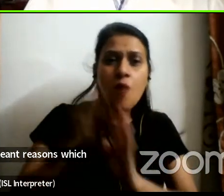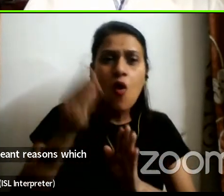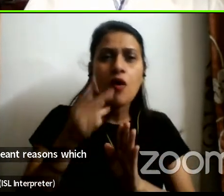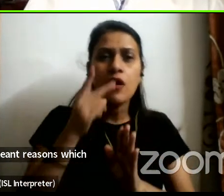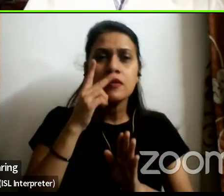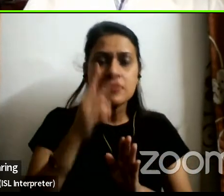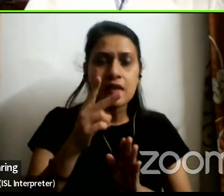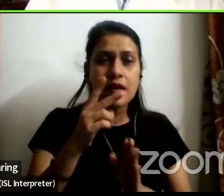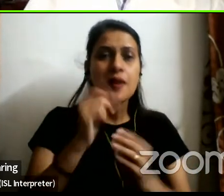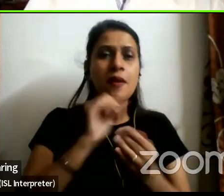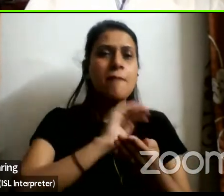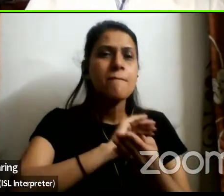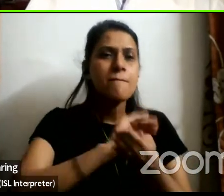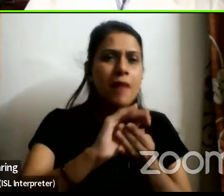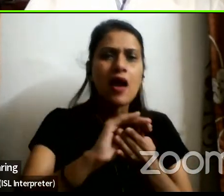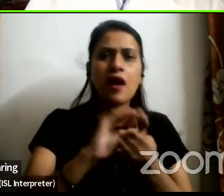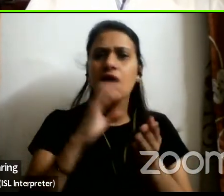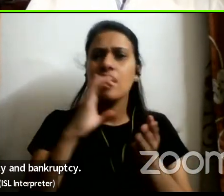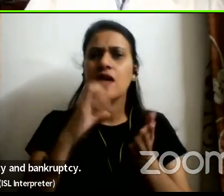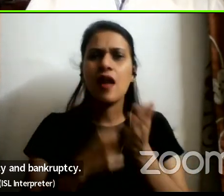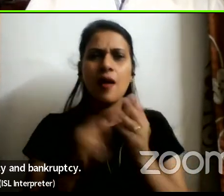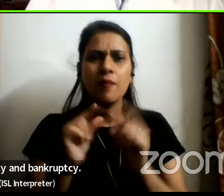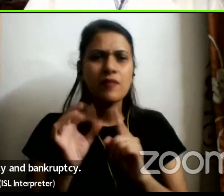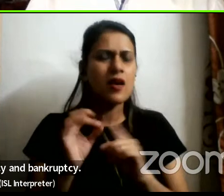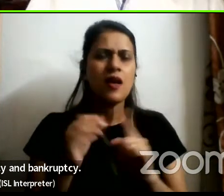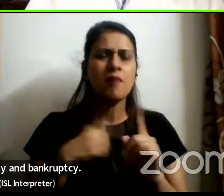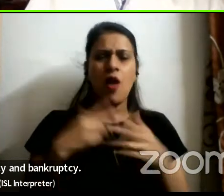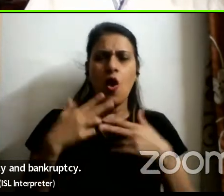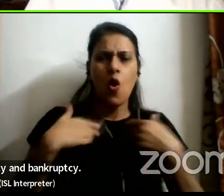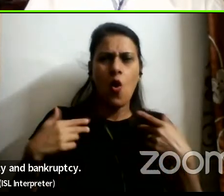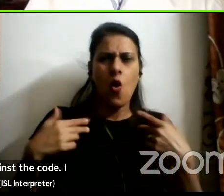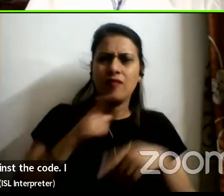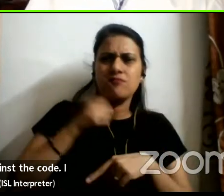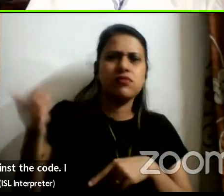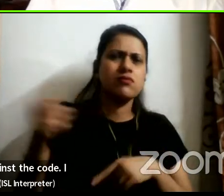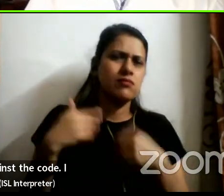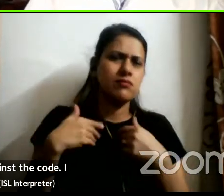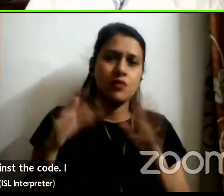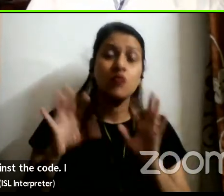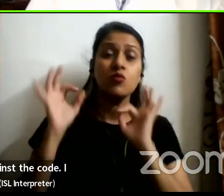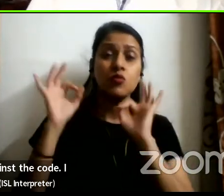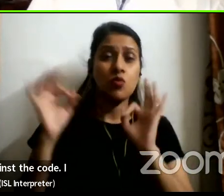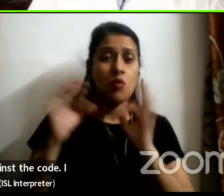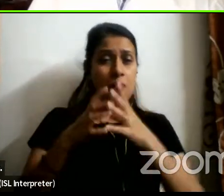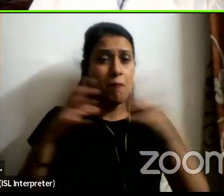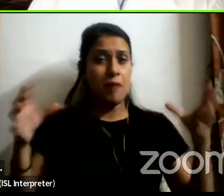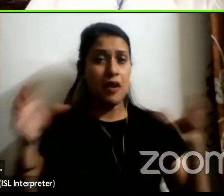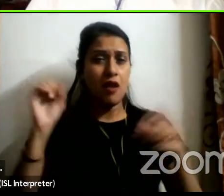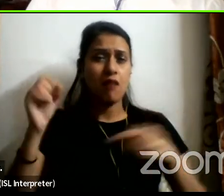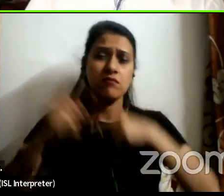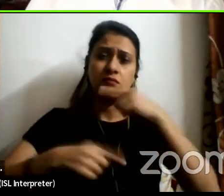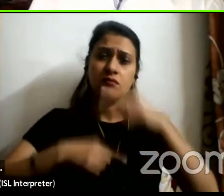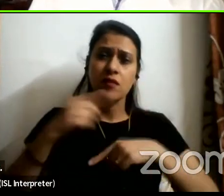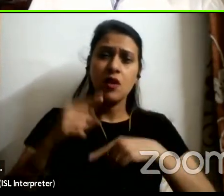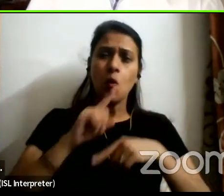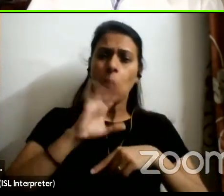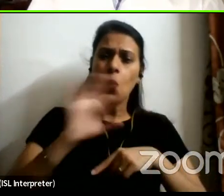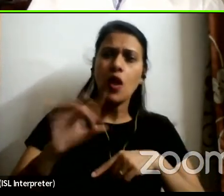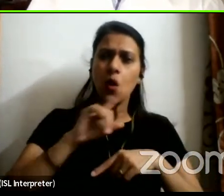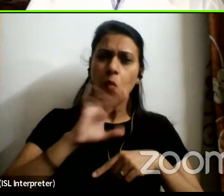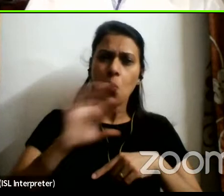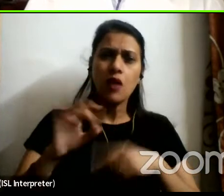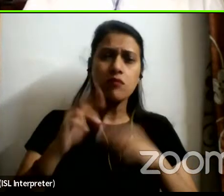code matters. And I have nothing against the code. I mean, it's a great code. I mean, I read that too, several cases. Every week, there is a case